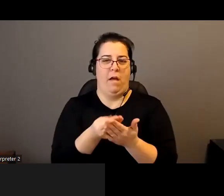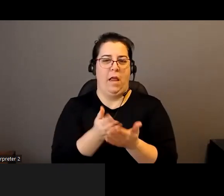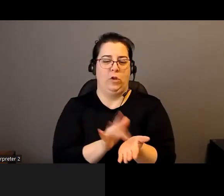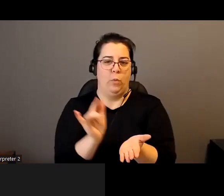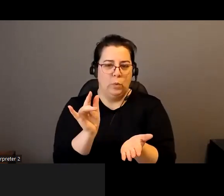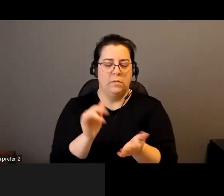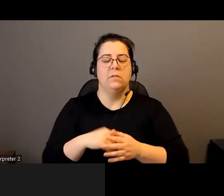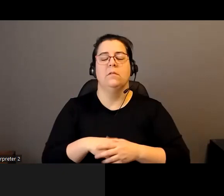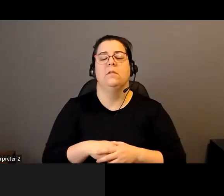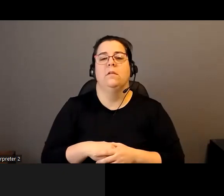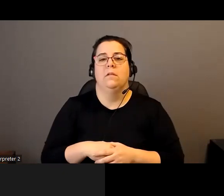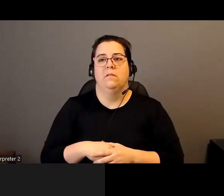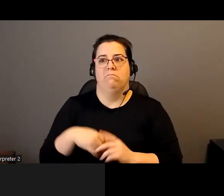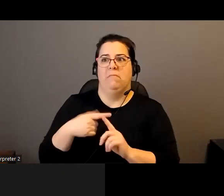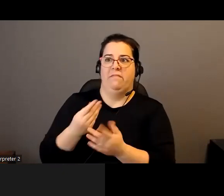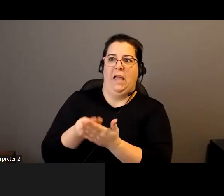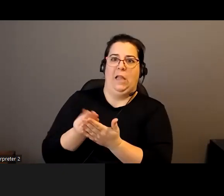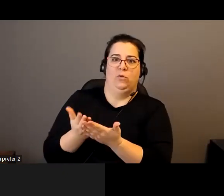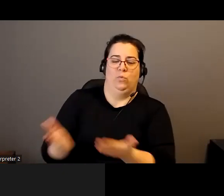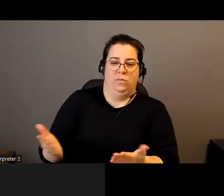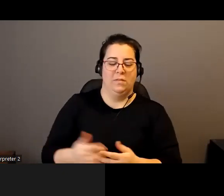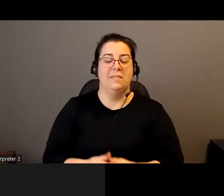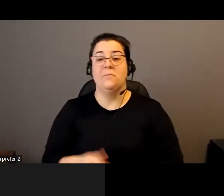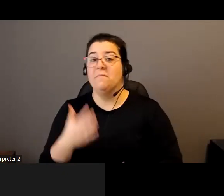tools. So that should be an interesting conversation. So thank you again